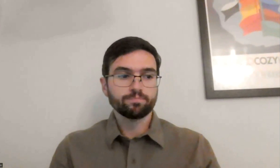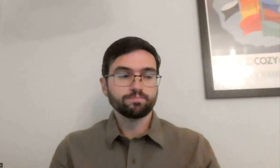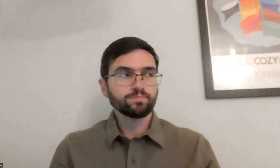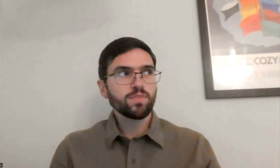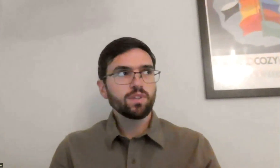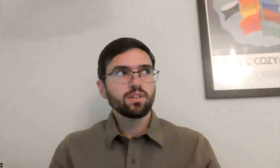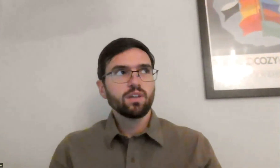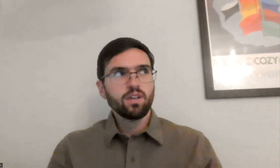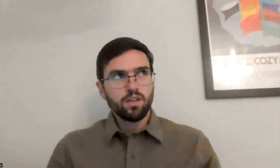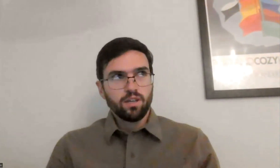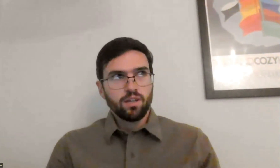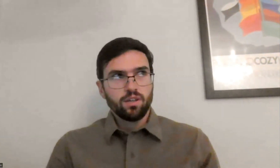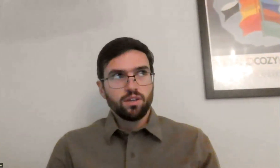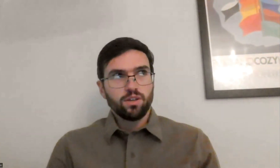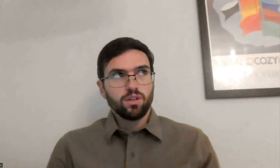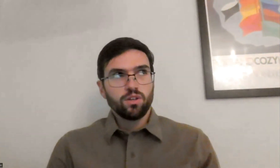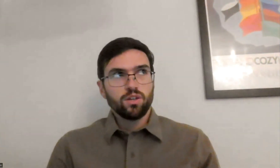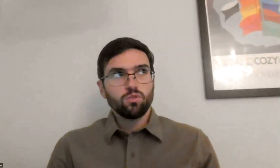that's